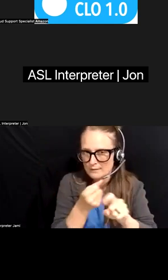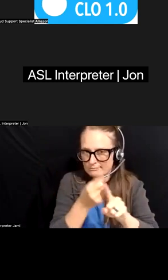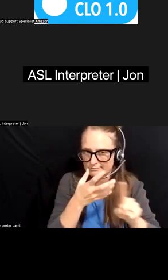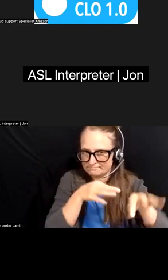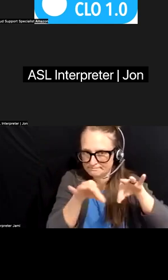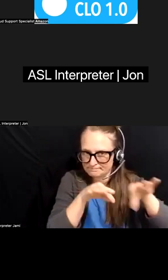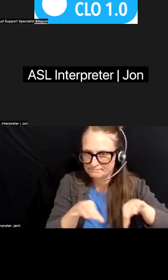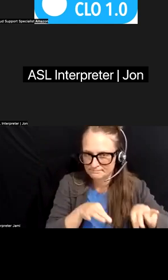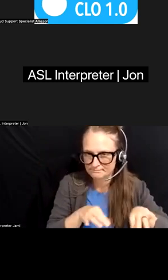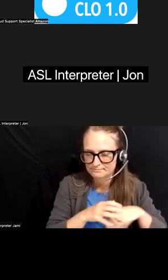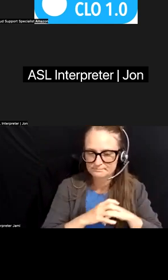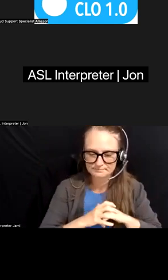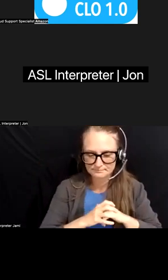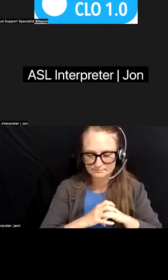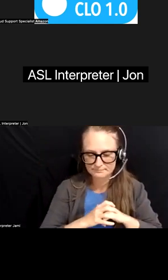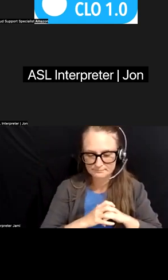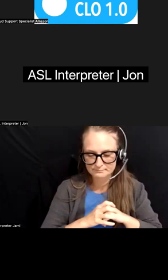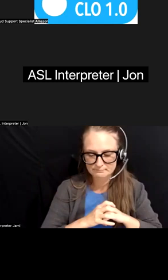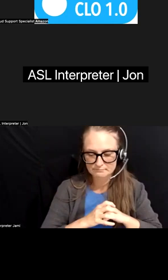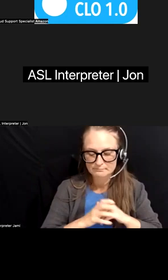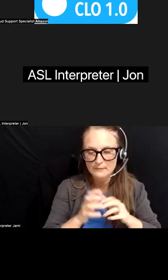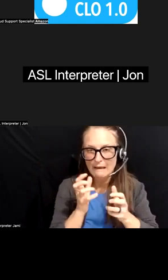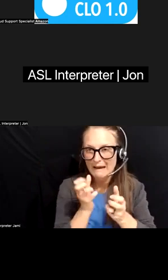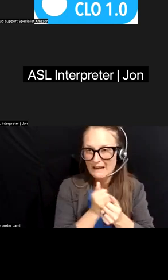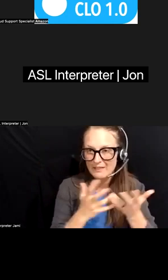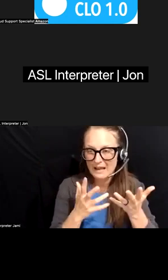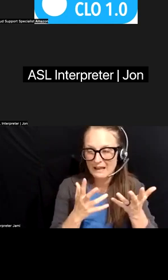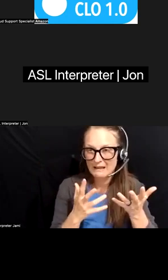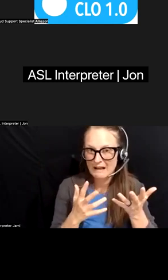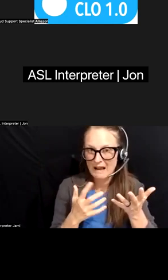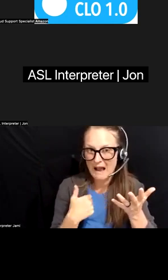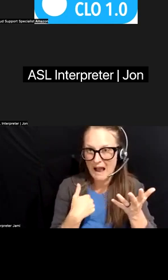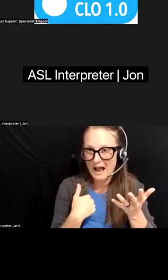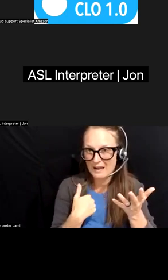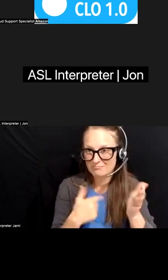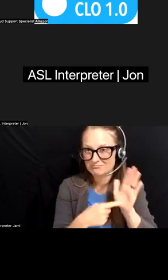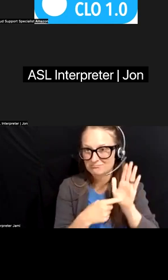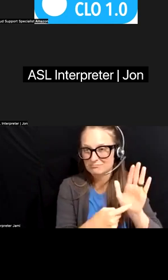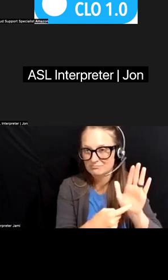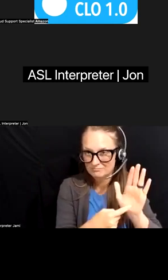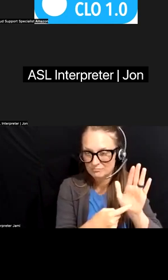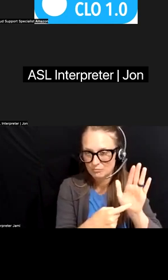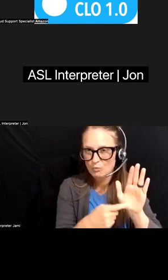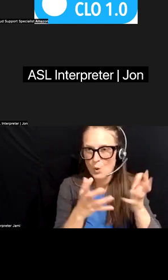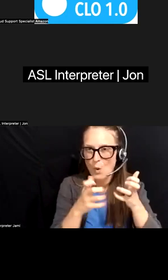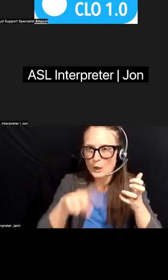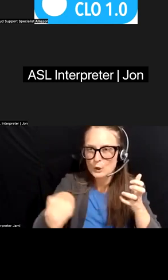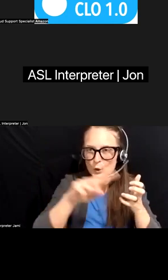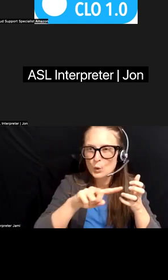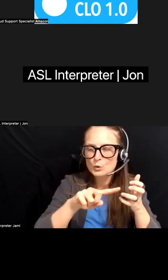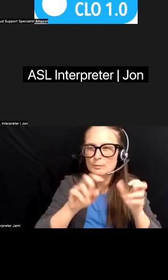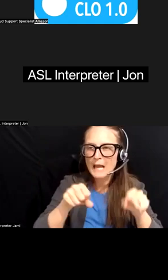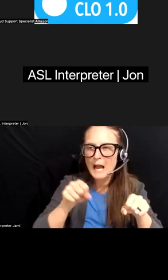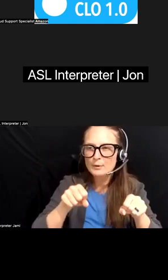checks. So everything I'm presenting, we're just going to ask you to regurgitate it, so to speak, so that